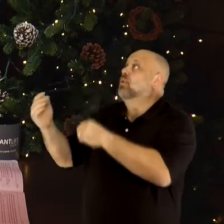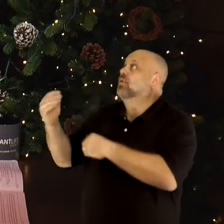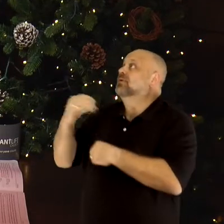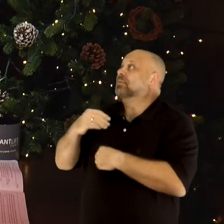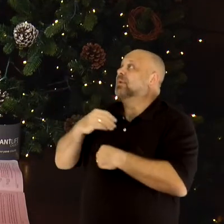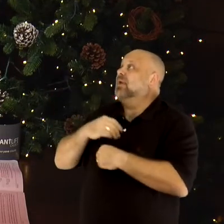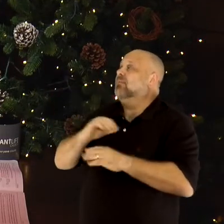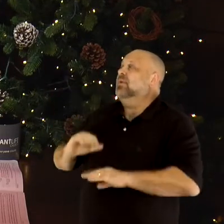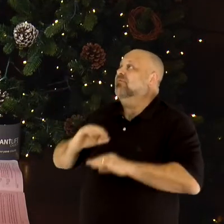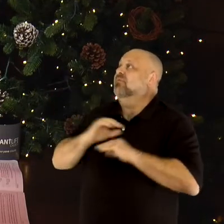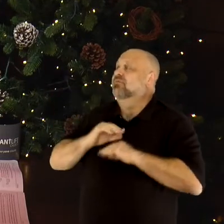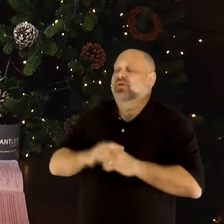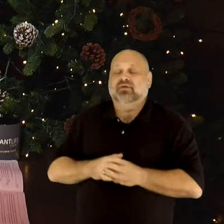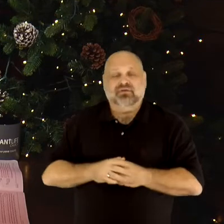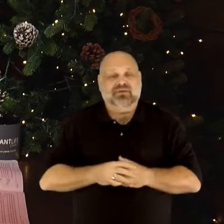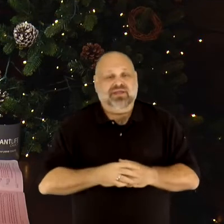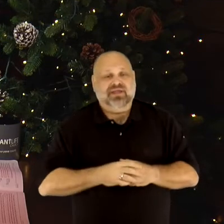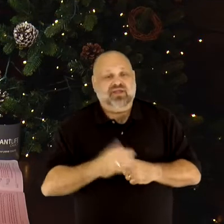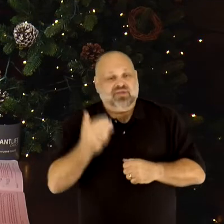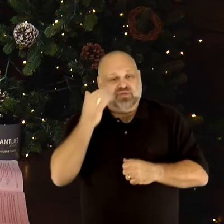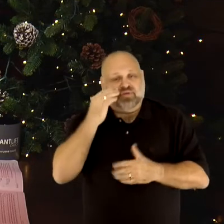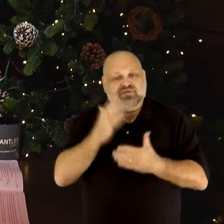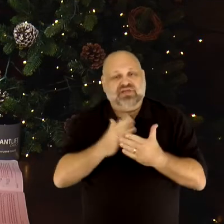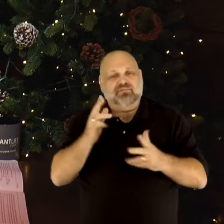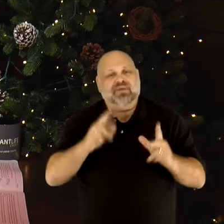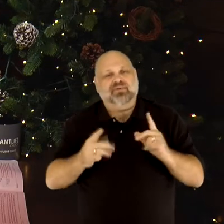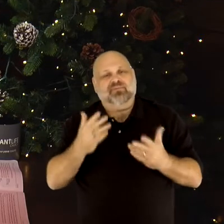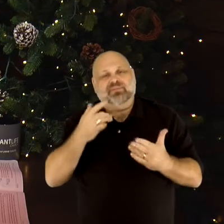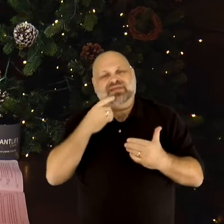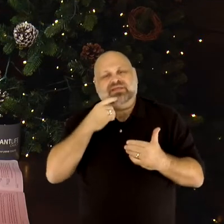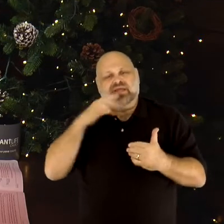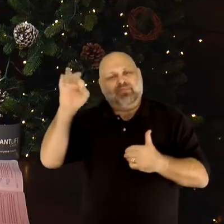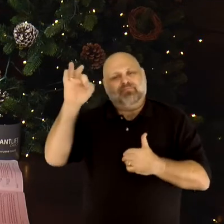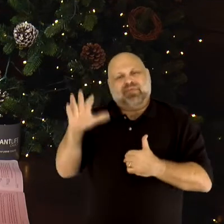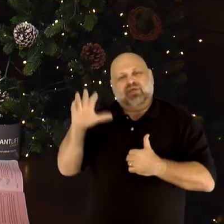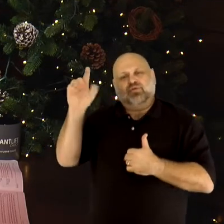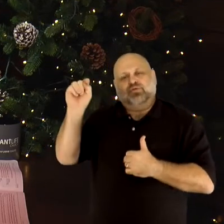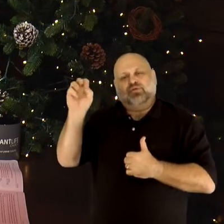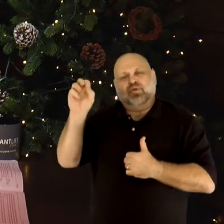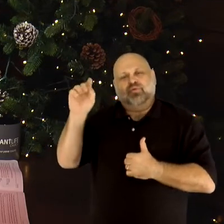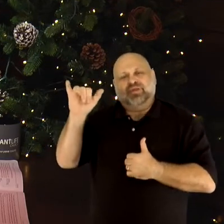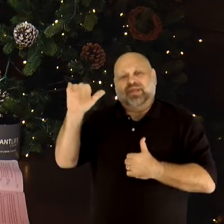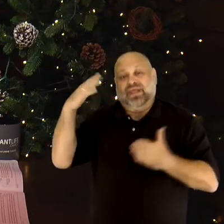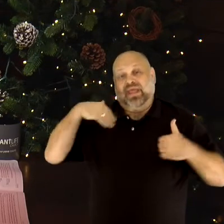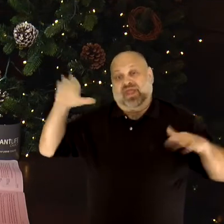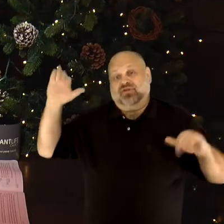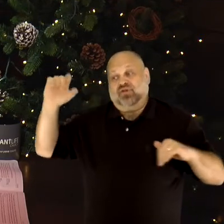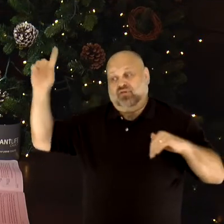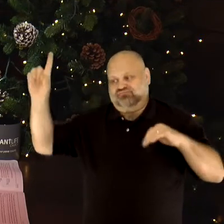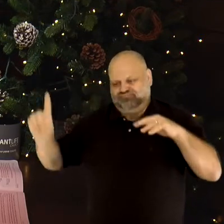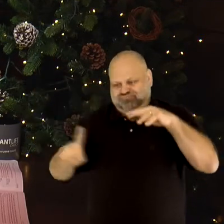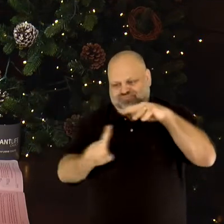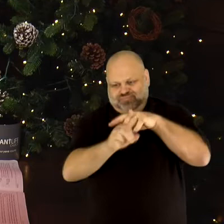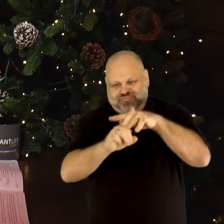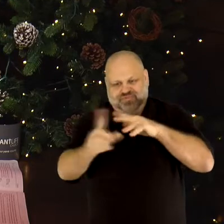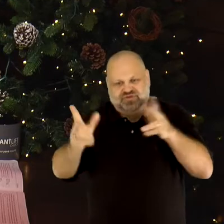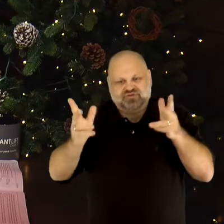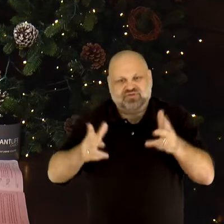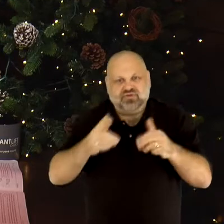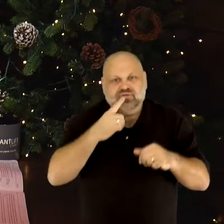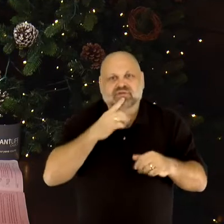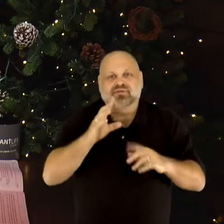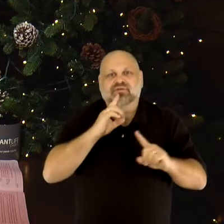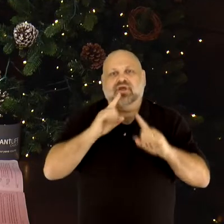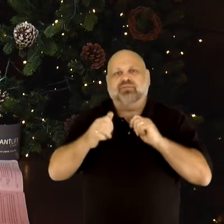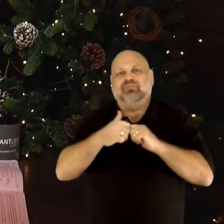be fulfilled." You know, some may say, "Hey, Pastor Tony, if an angel would show up and talk to me, you know, I would have a lot